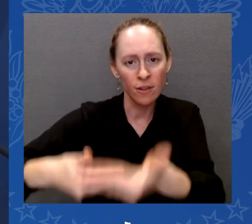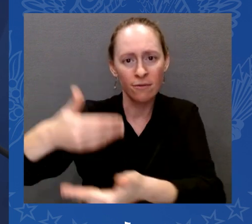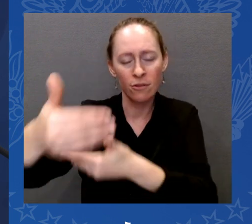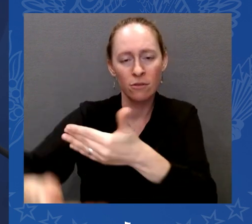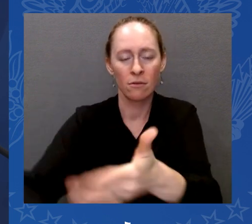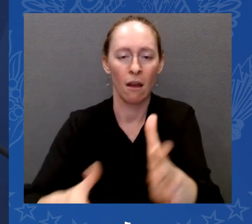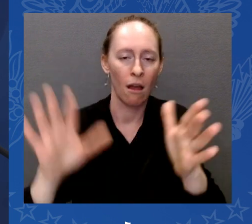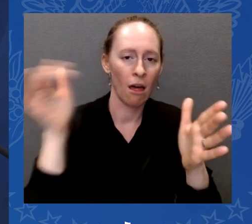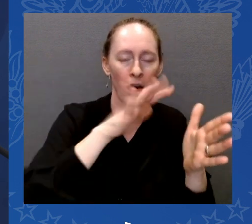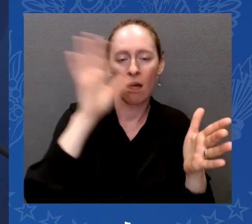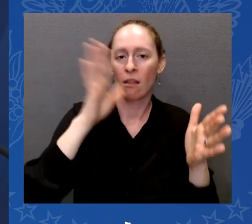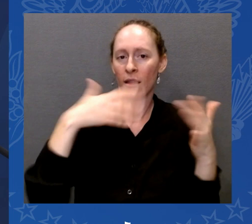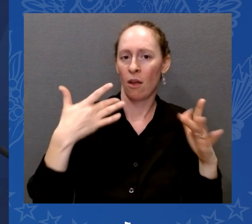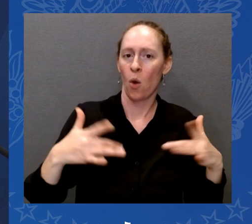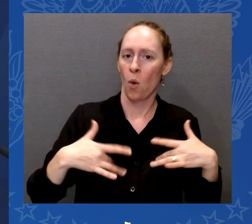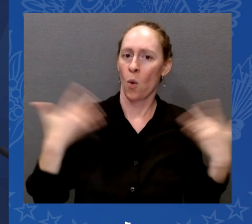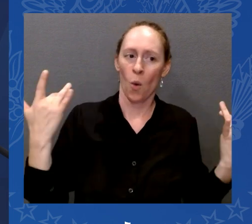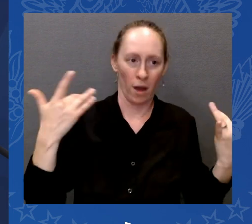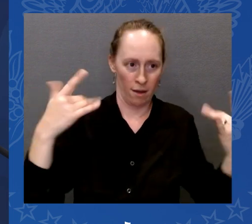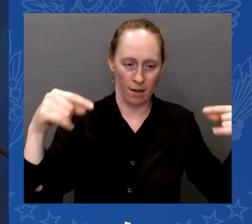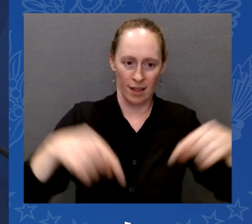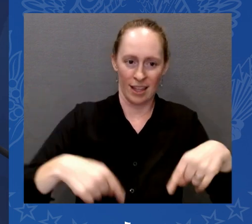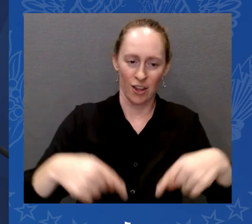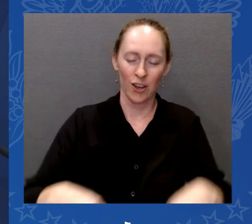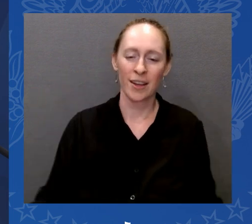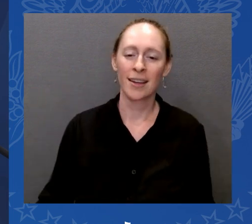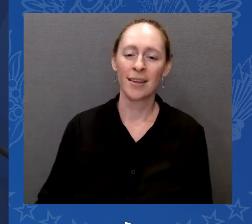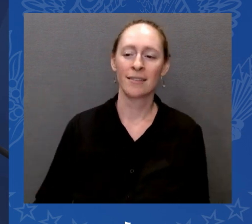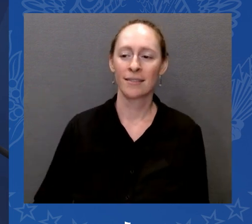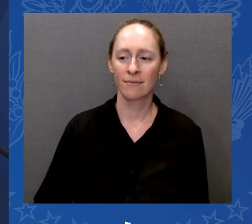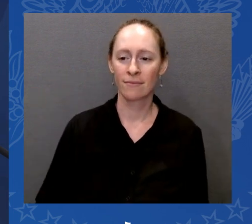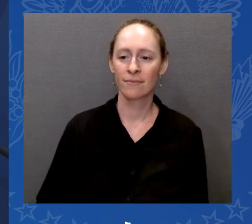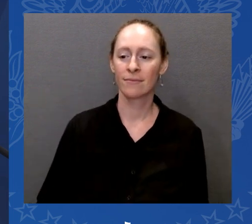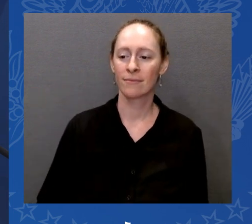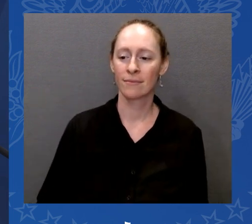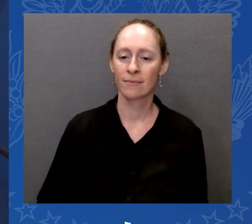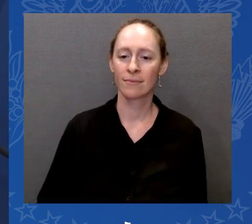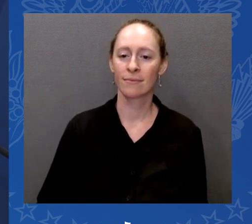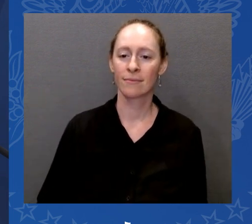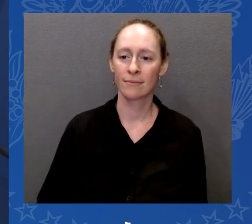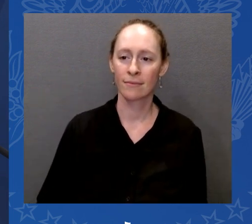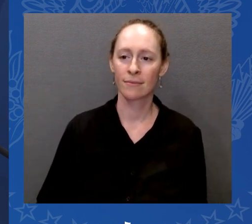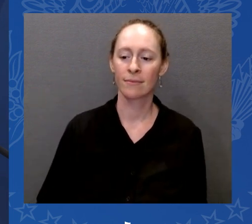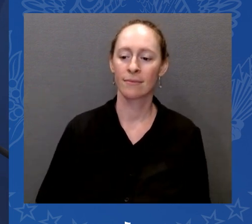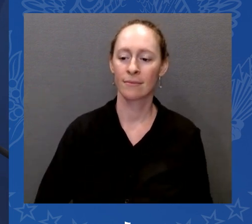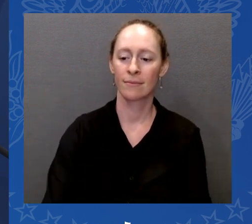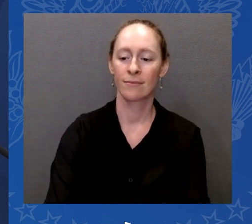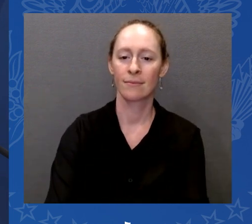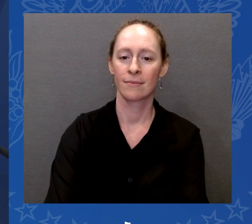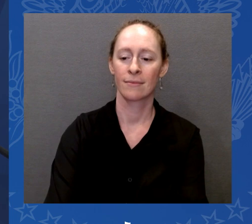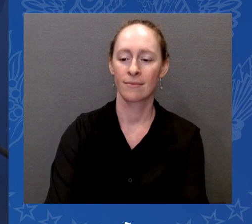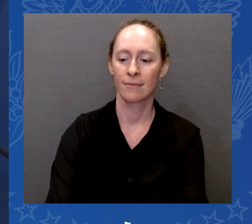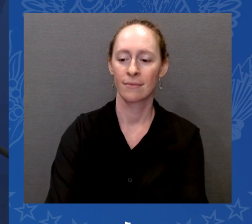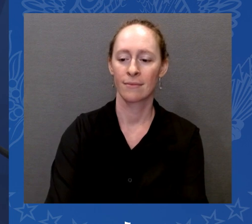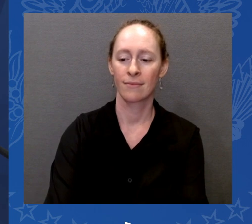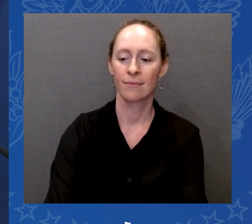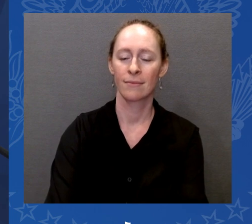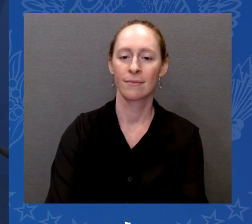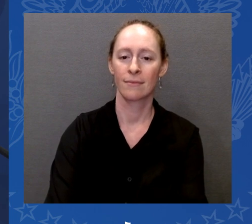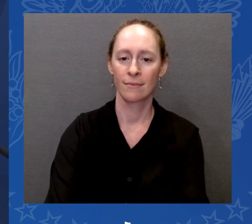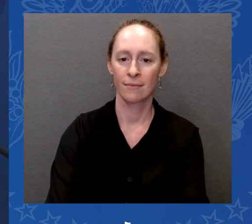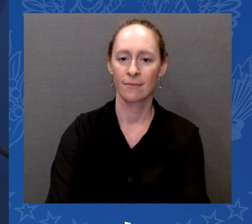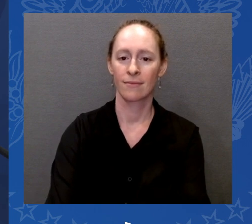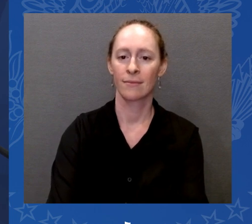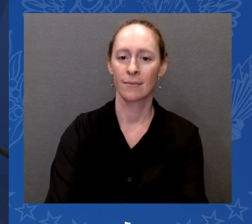And as the governor said, more companies will come. They will want to be part of this ecosystem. They will want to be part of this energy. They